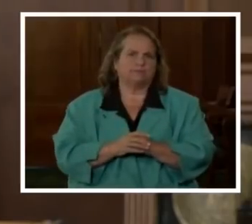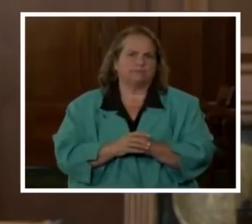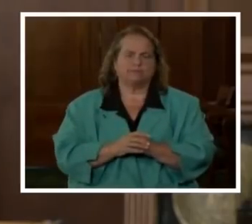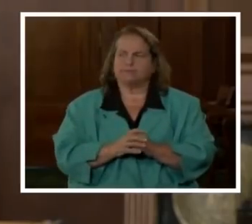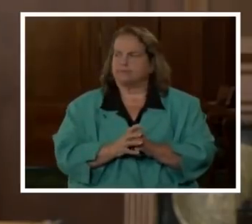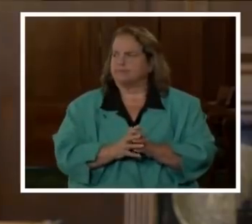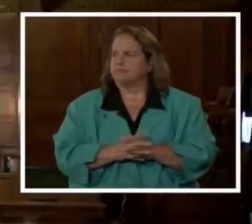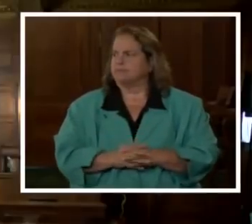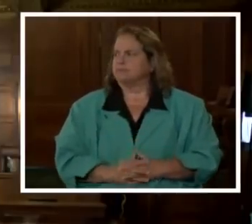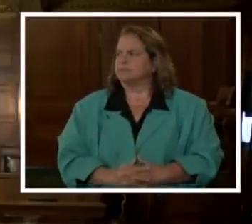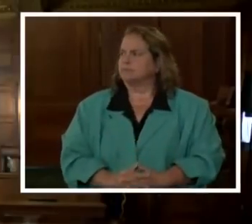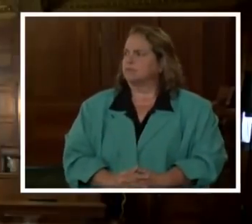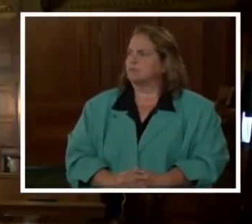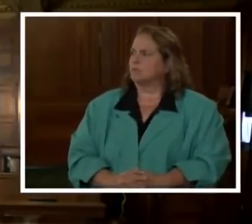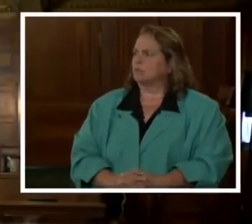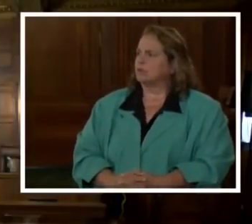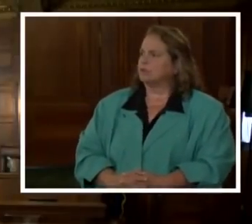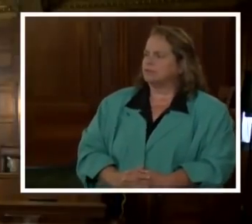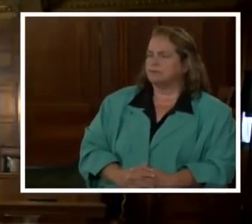Last one.